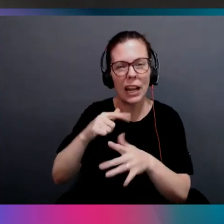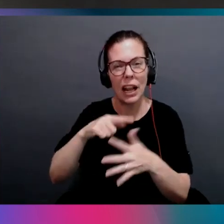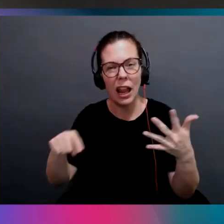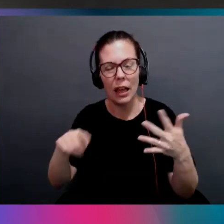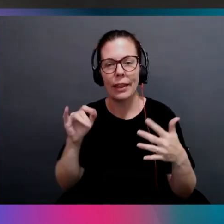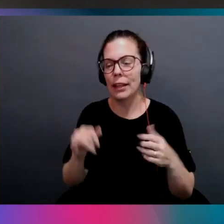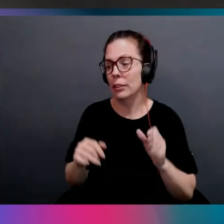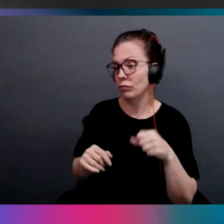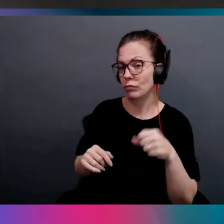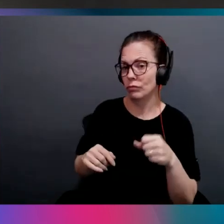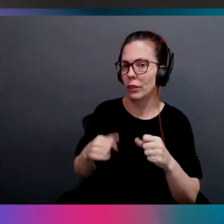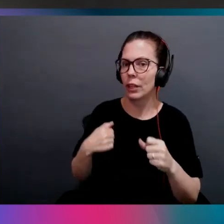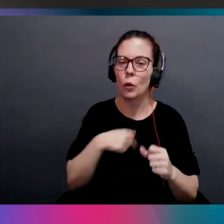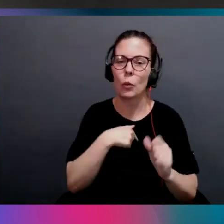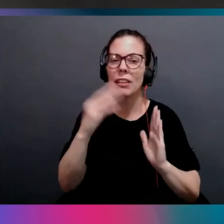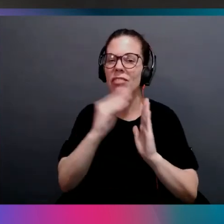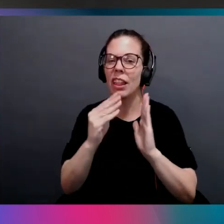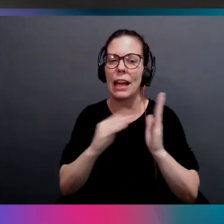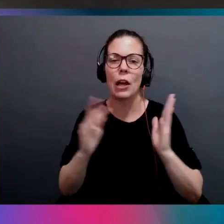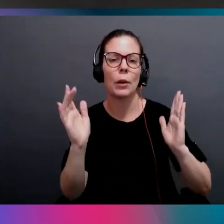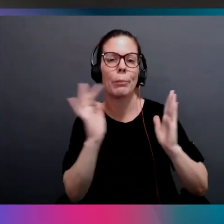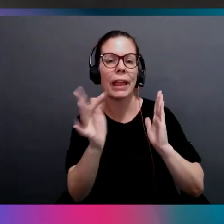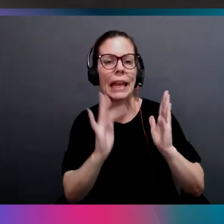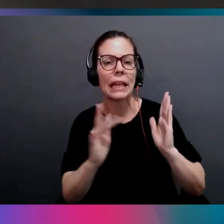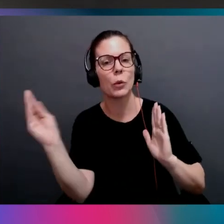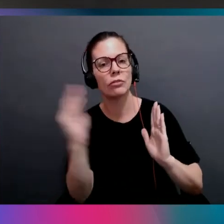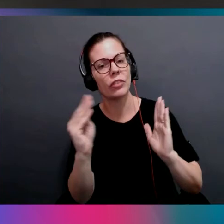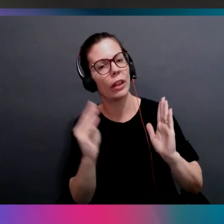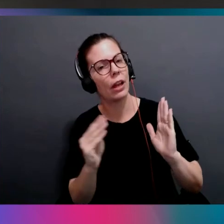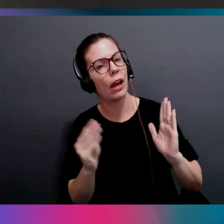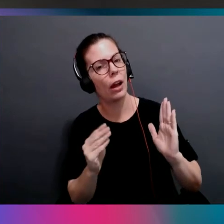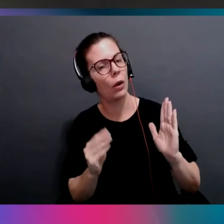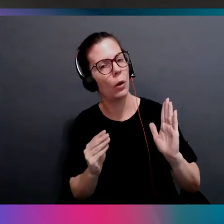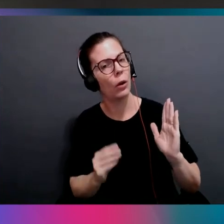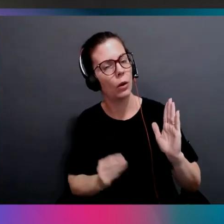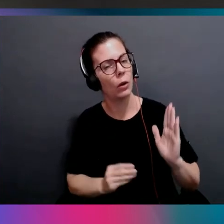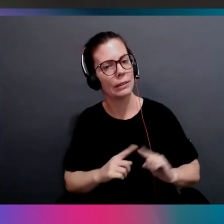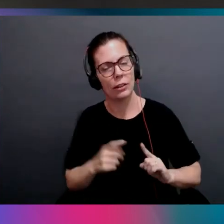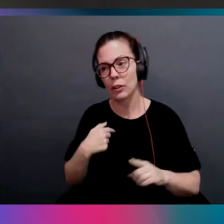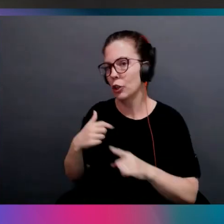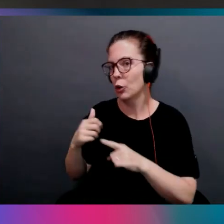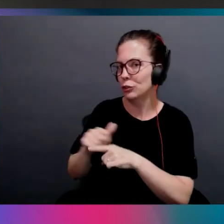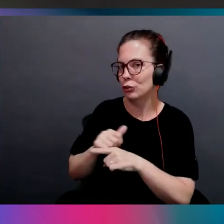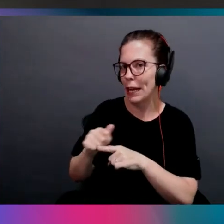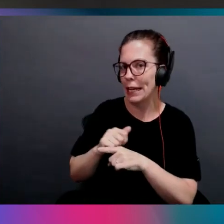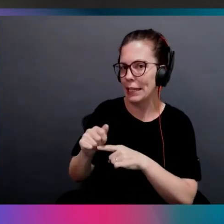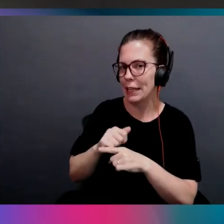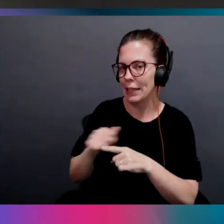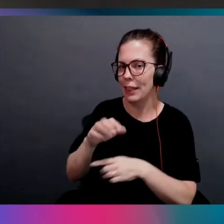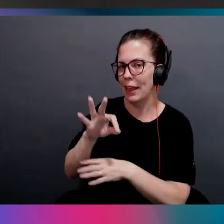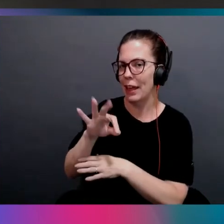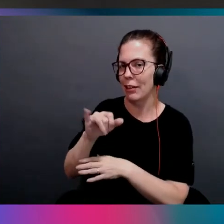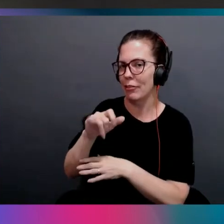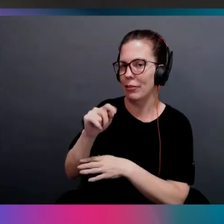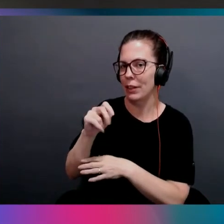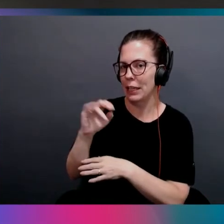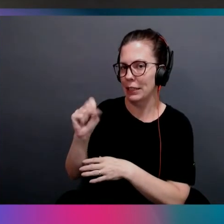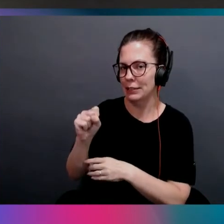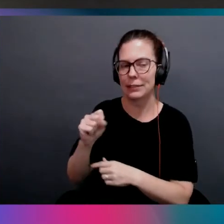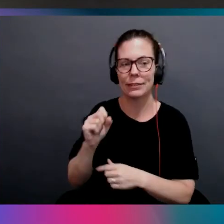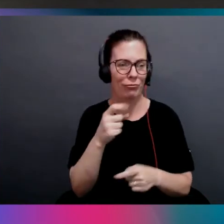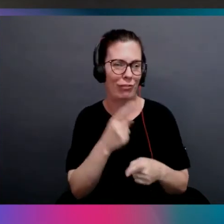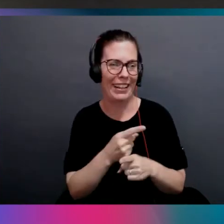here. We're trying to fill in those blanks and in those different. We're training the fitness. We're training this thing for fitness. Okay. Yeah.